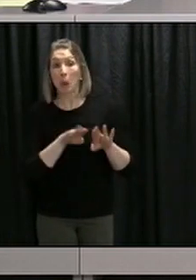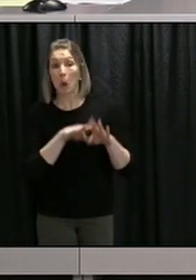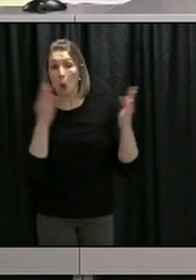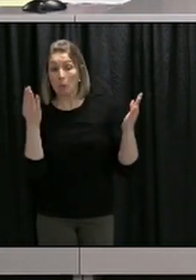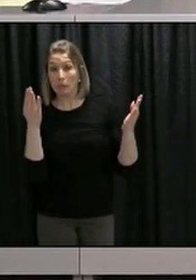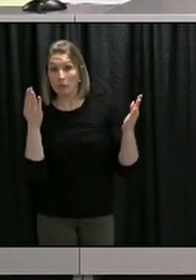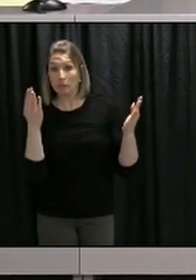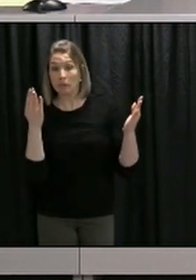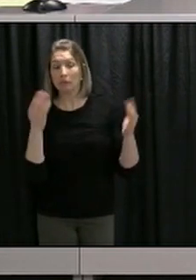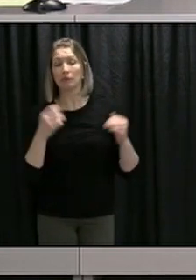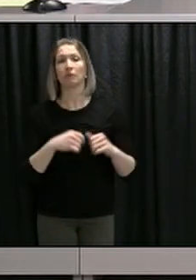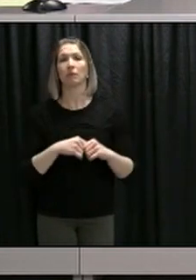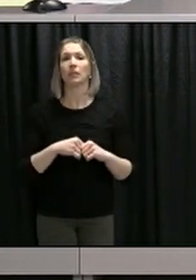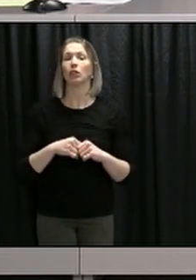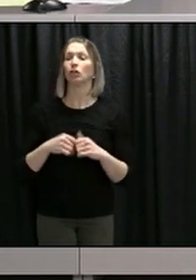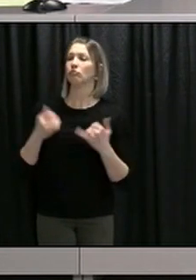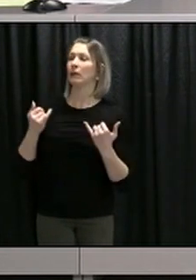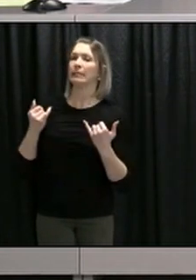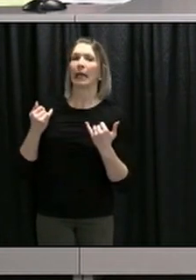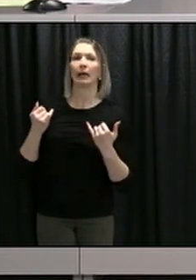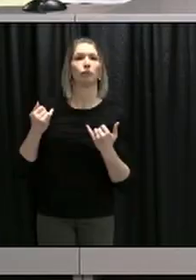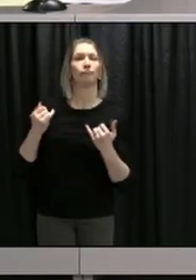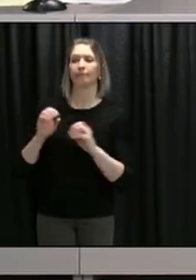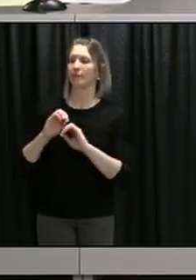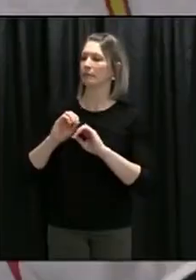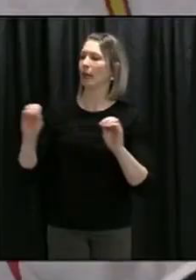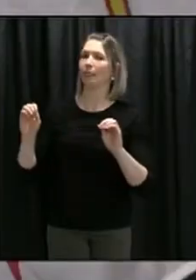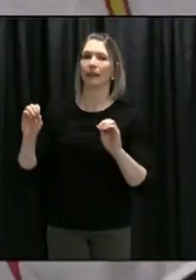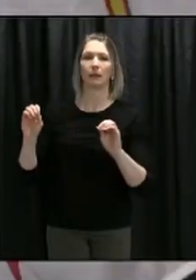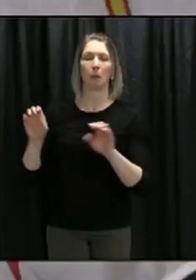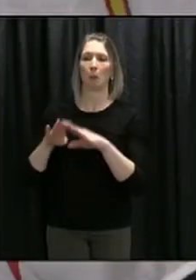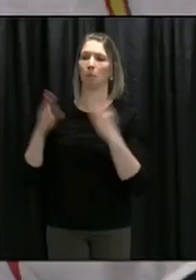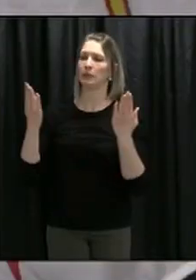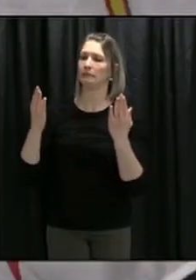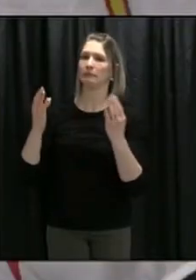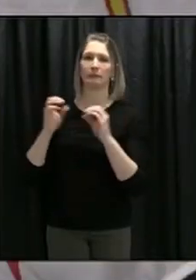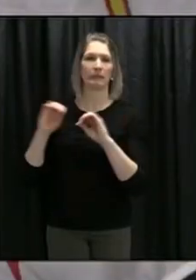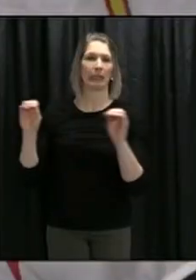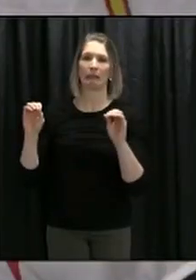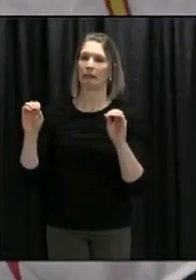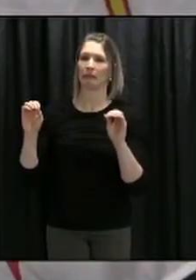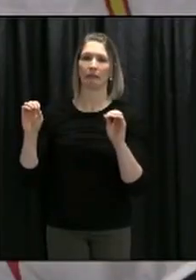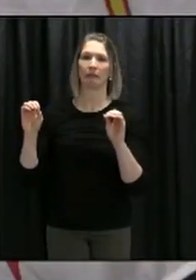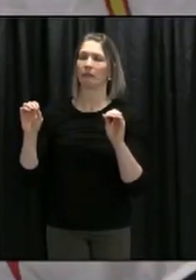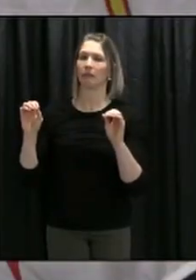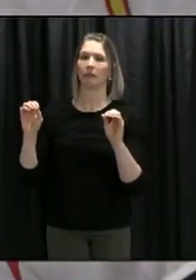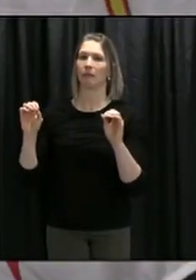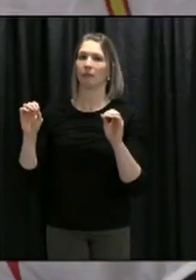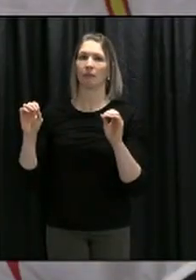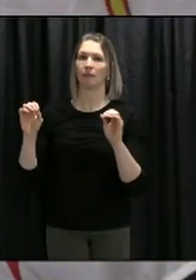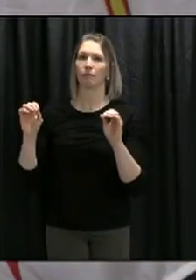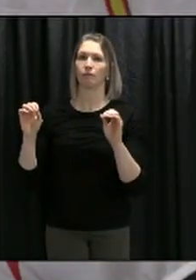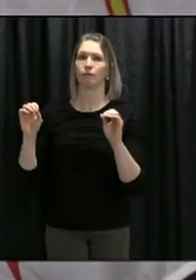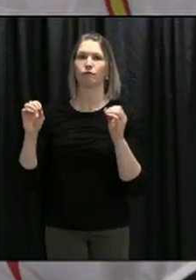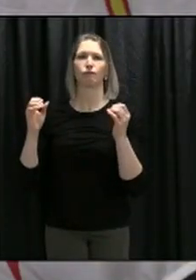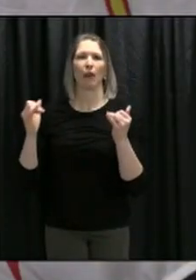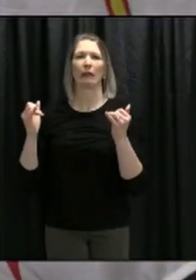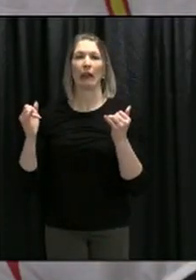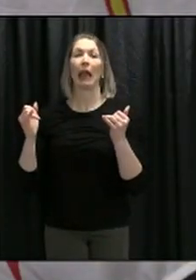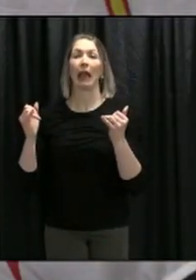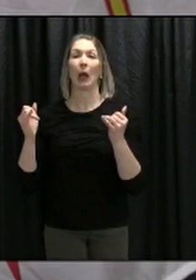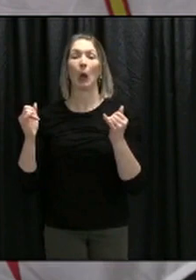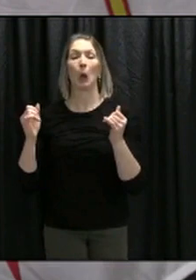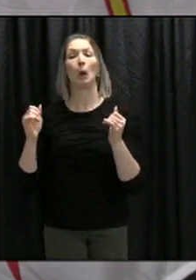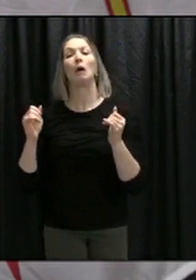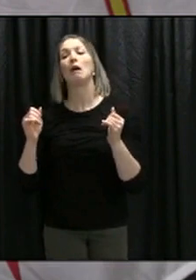At the moment, we have not considered that they would be reopening. In a lot of these areas, there would be a chance